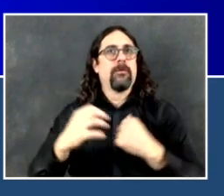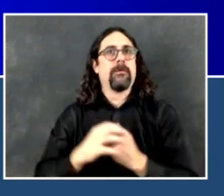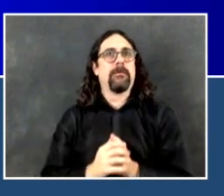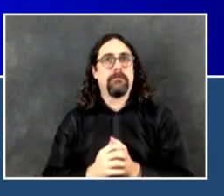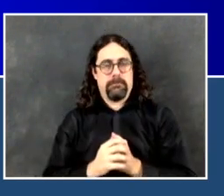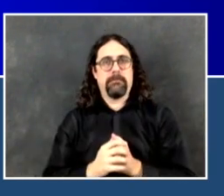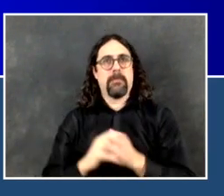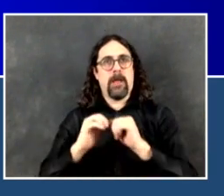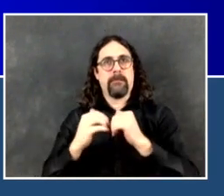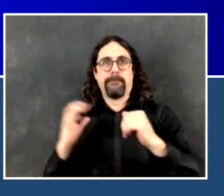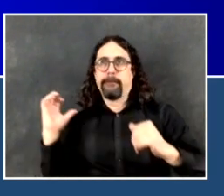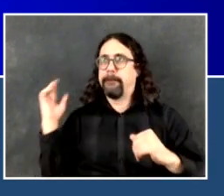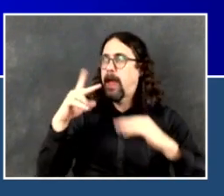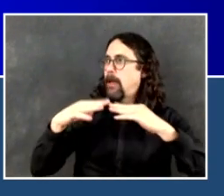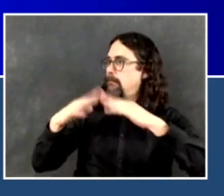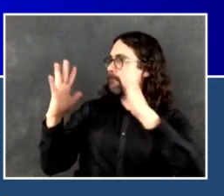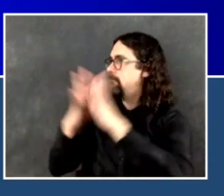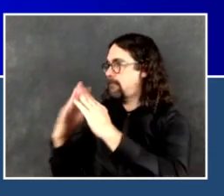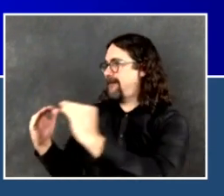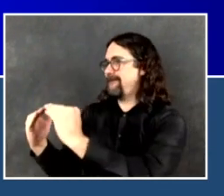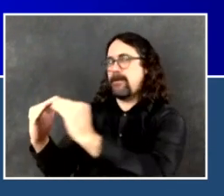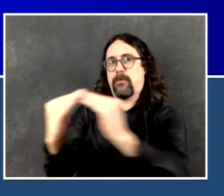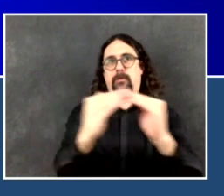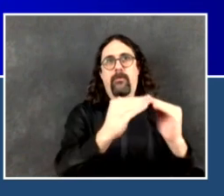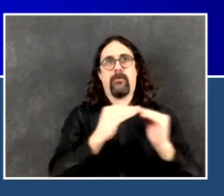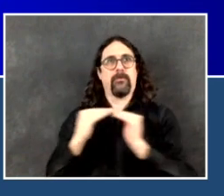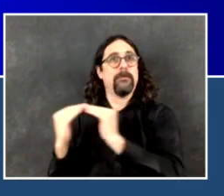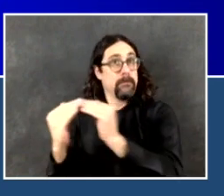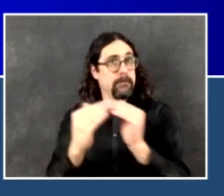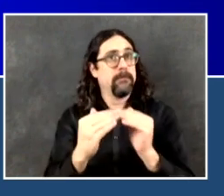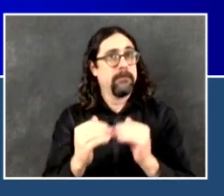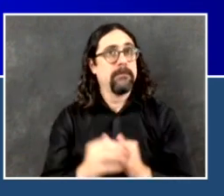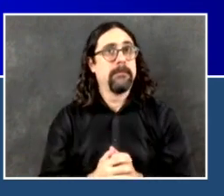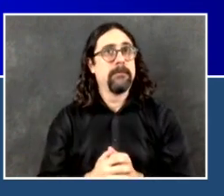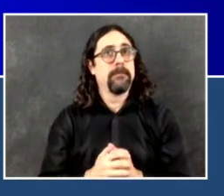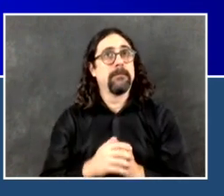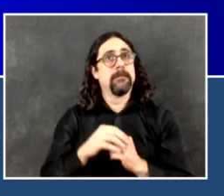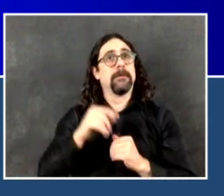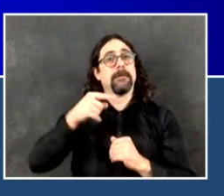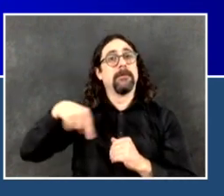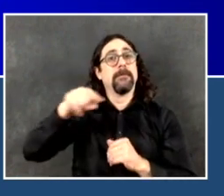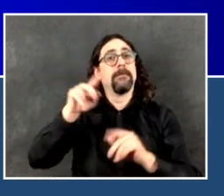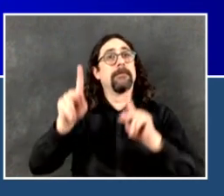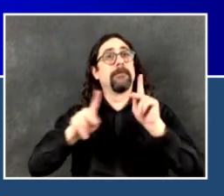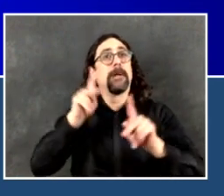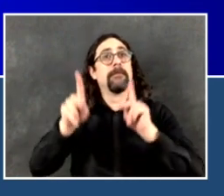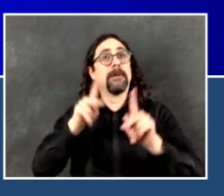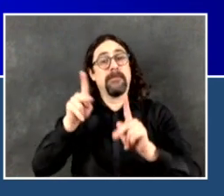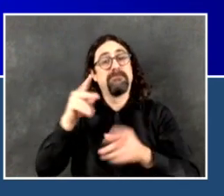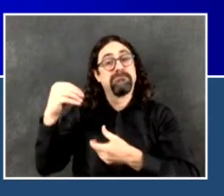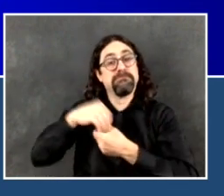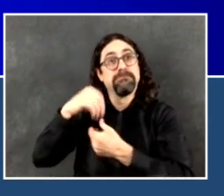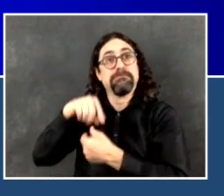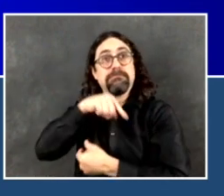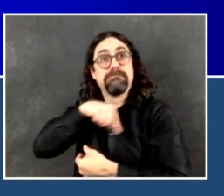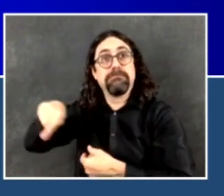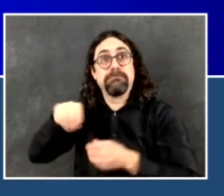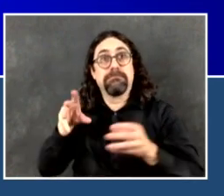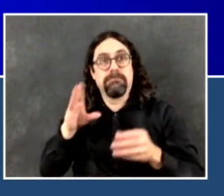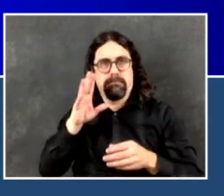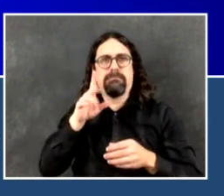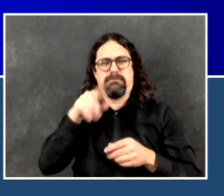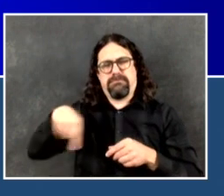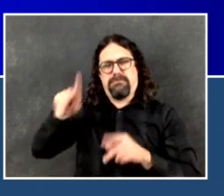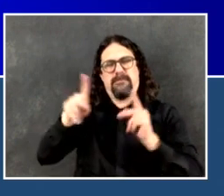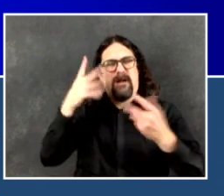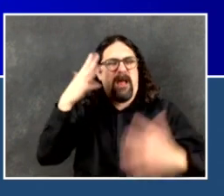building a better New York City and a fairer society. And they all have the impulse to lift people up. They all have the impulse to say the status quo